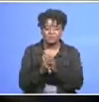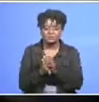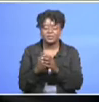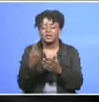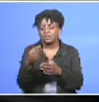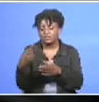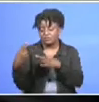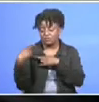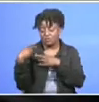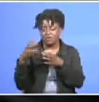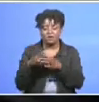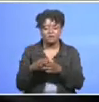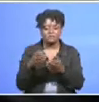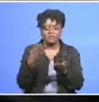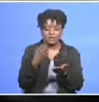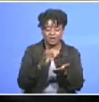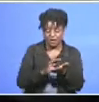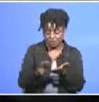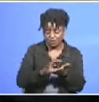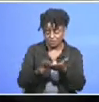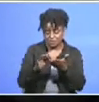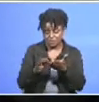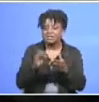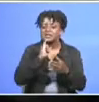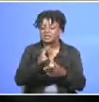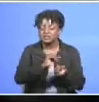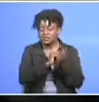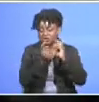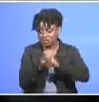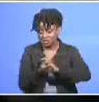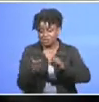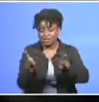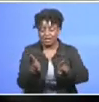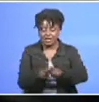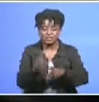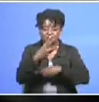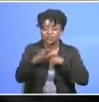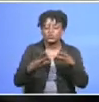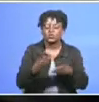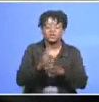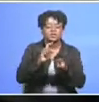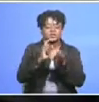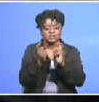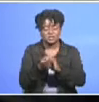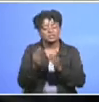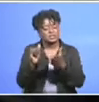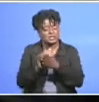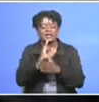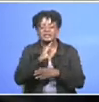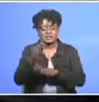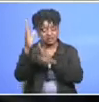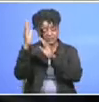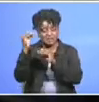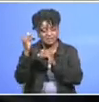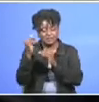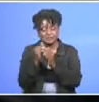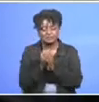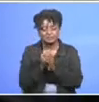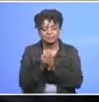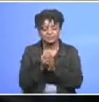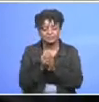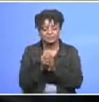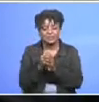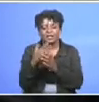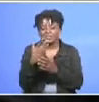accountant is changing as the world changes, and that is expected. It's all part of our evolution process.